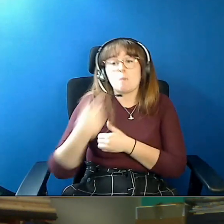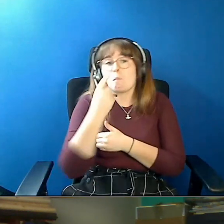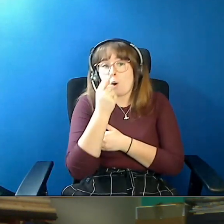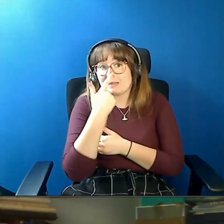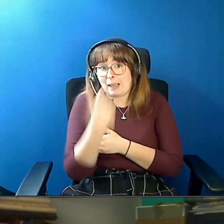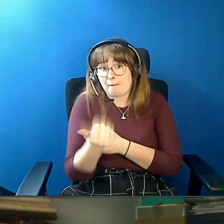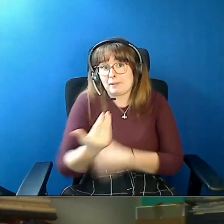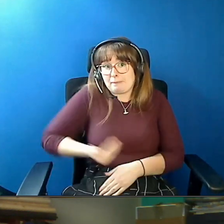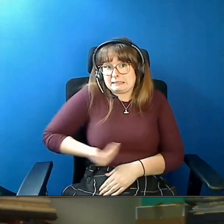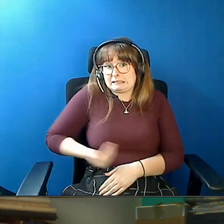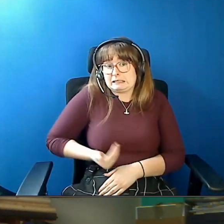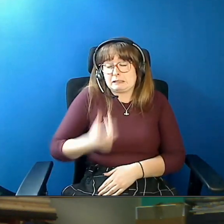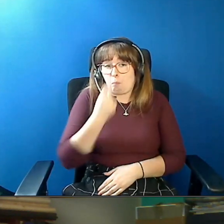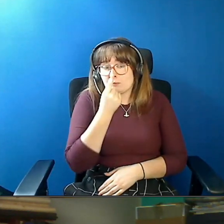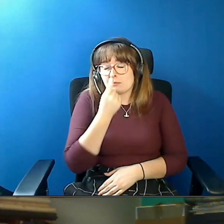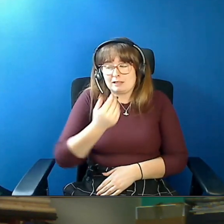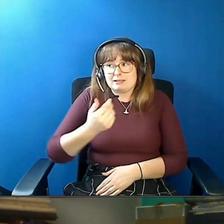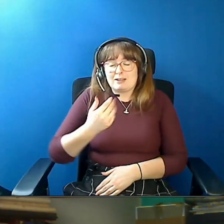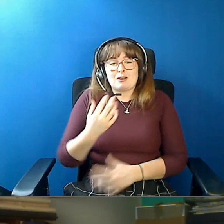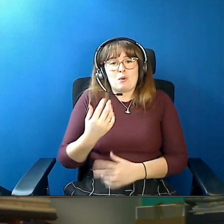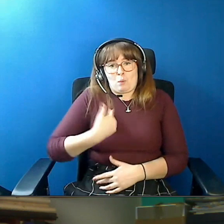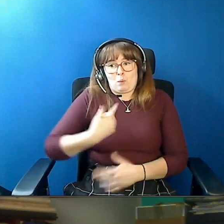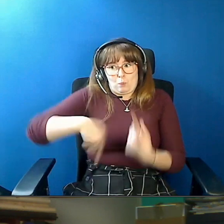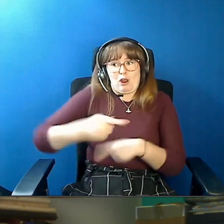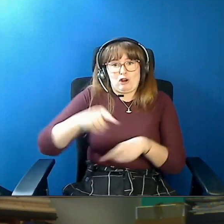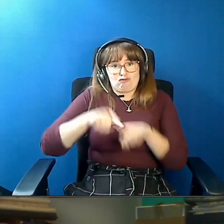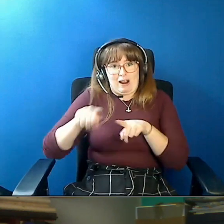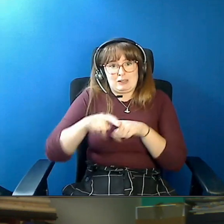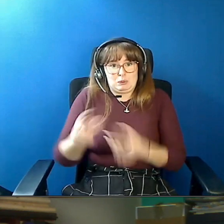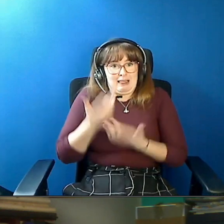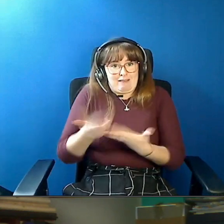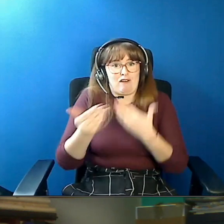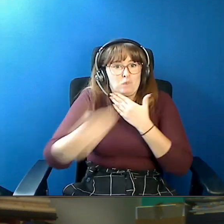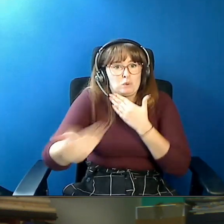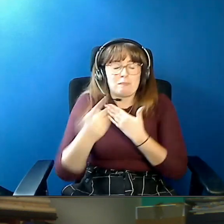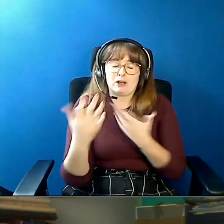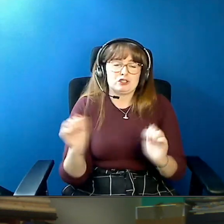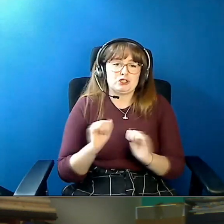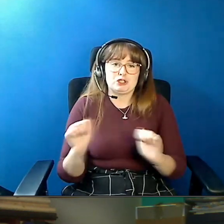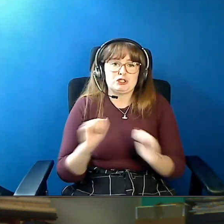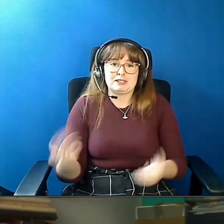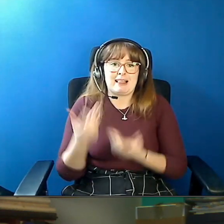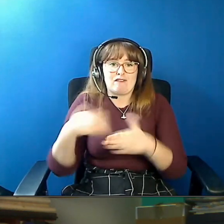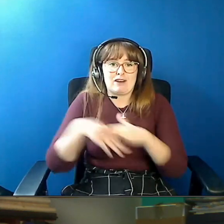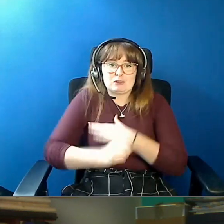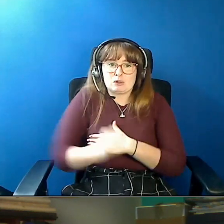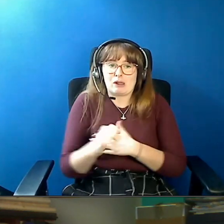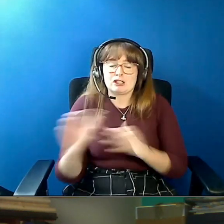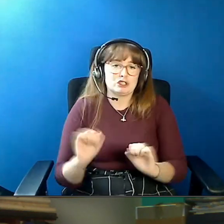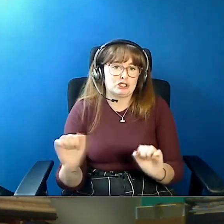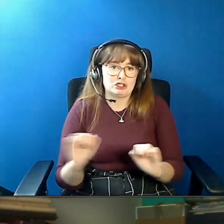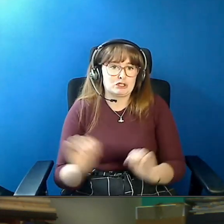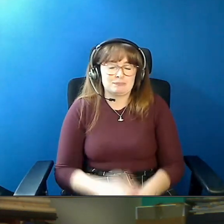it is something that's on our radar and something we're keen to deliver in the future, but it's not something currently that we're supporting at this